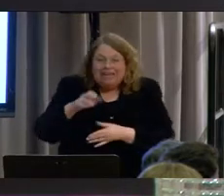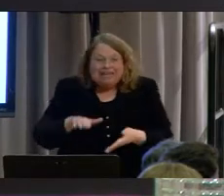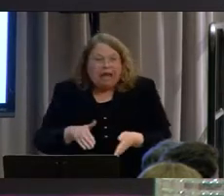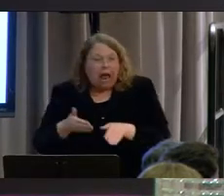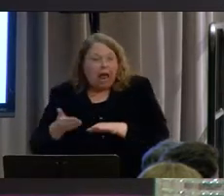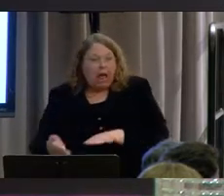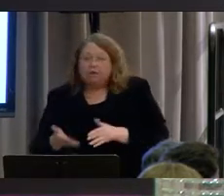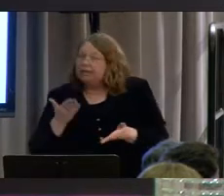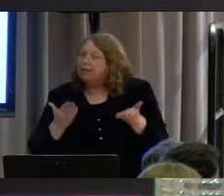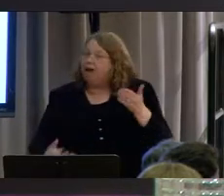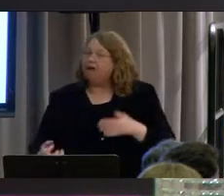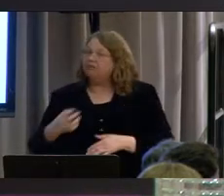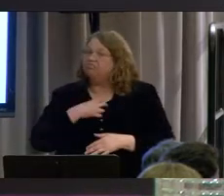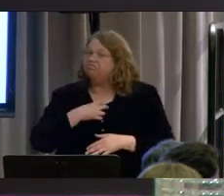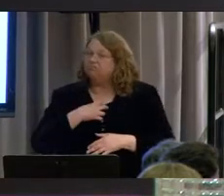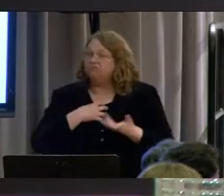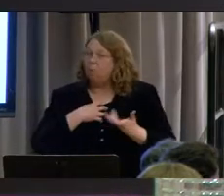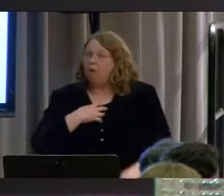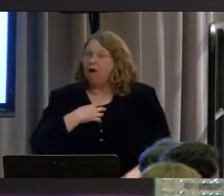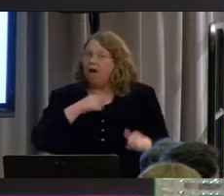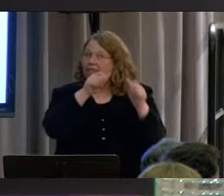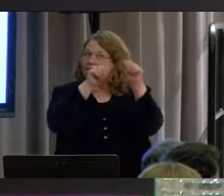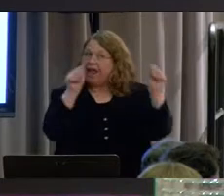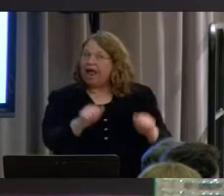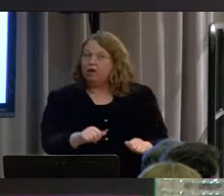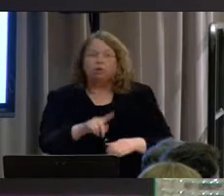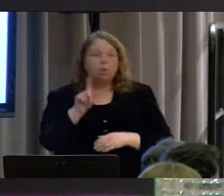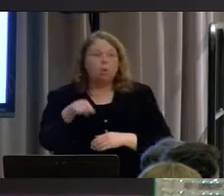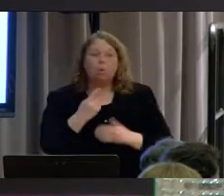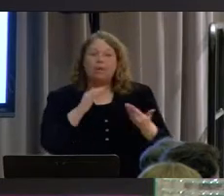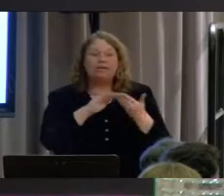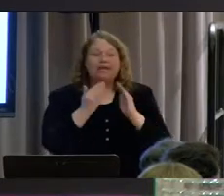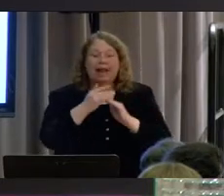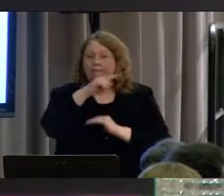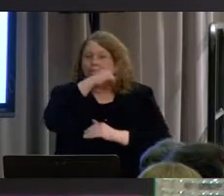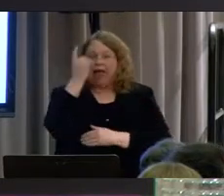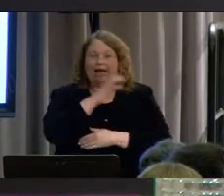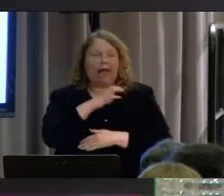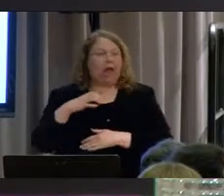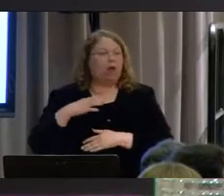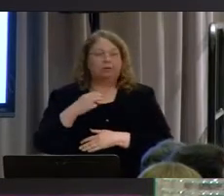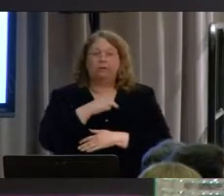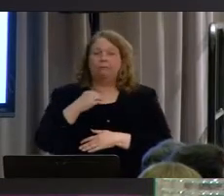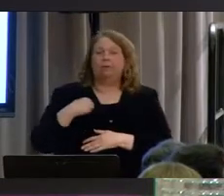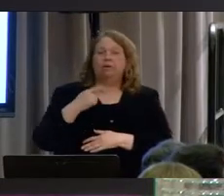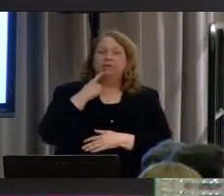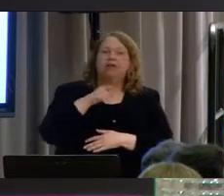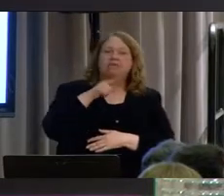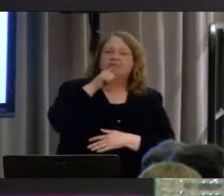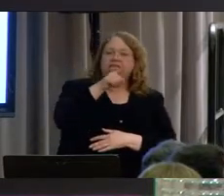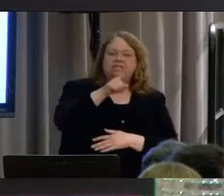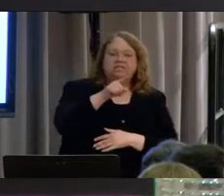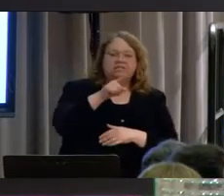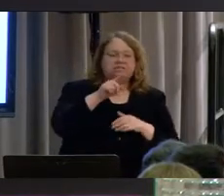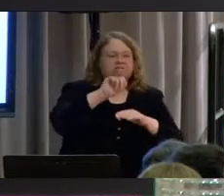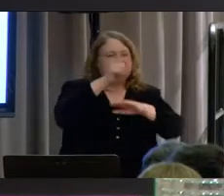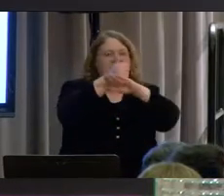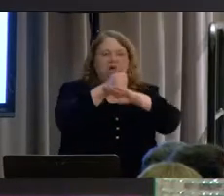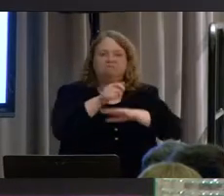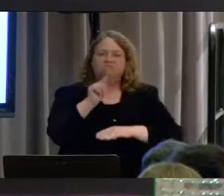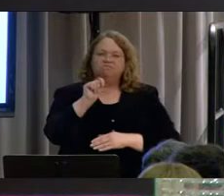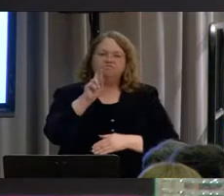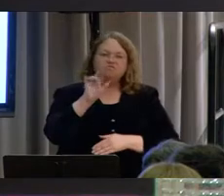might have opposed it. The only city black council member said this is a monument to treason at the